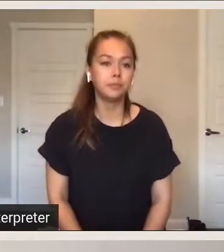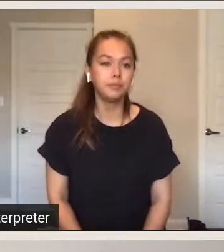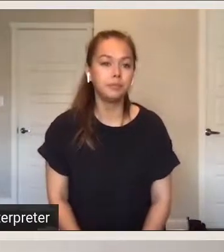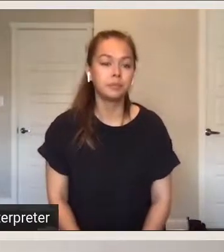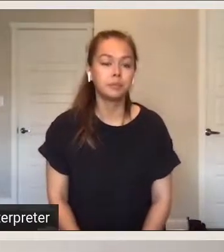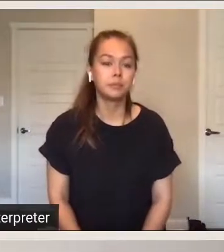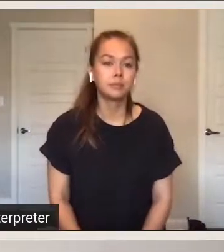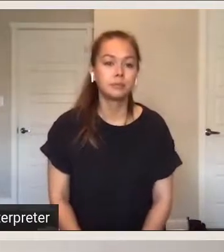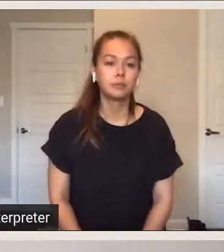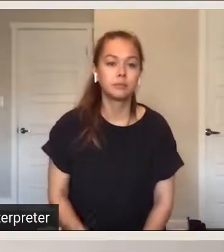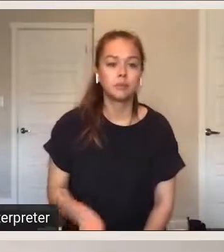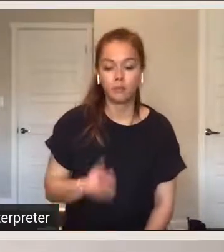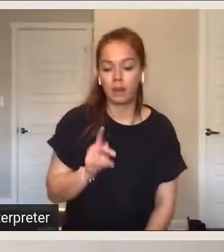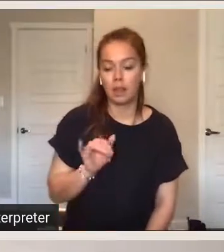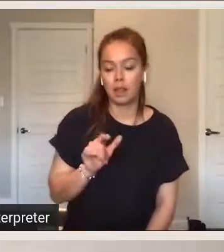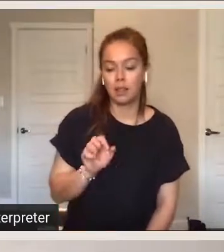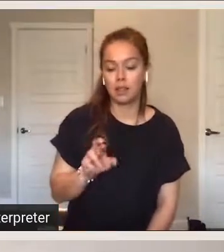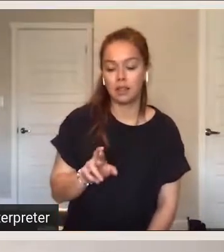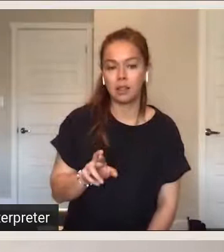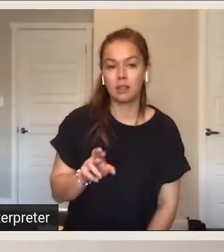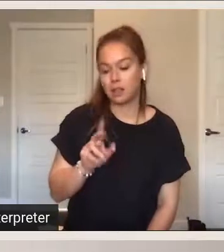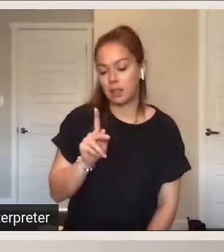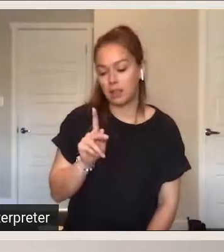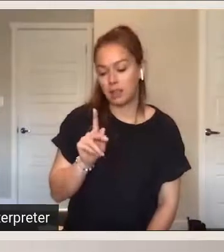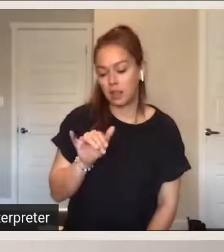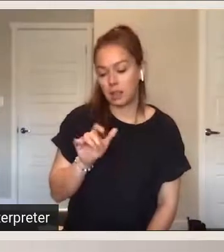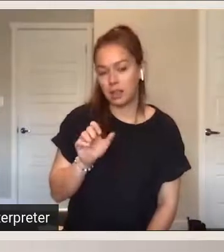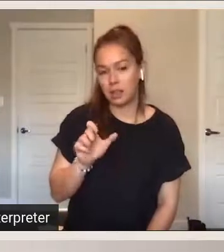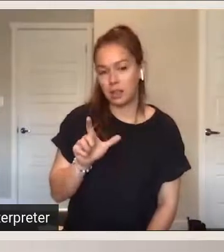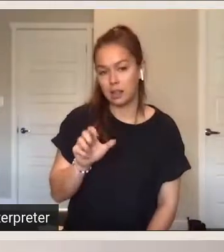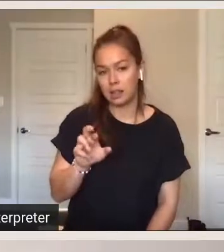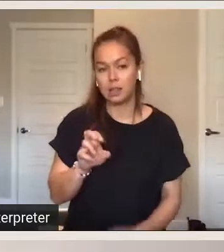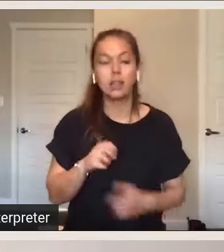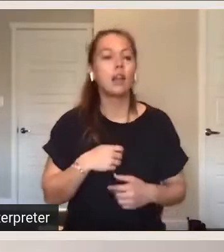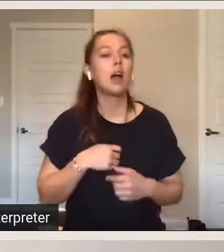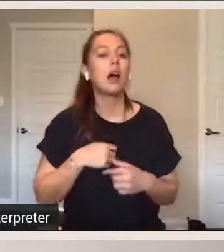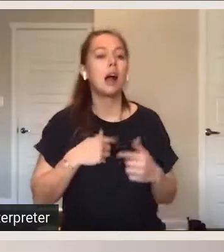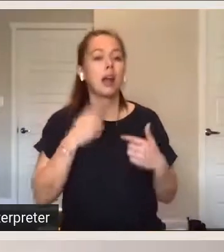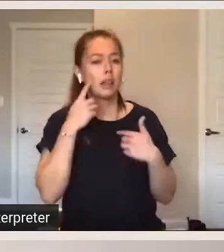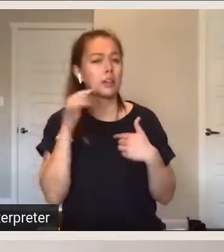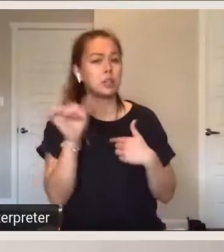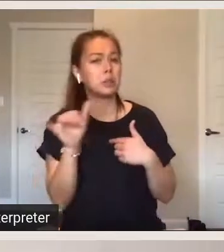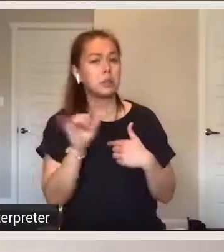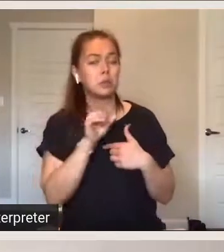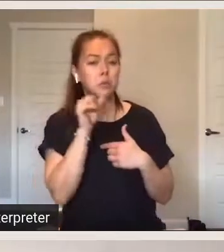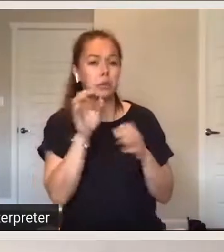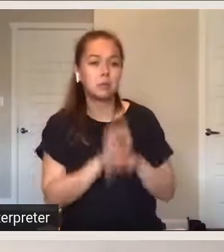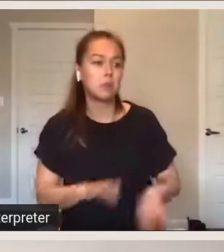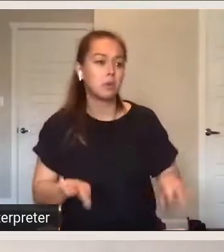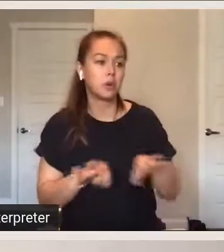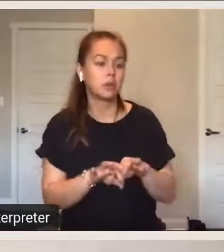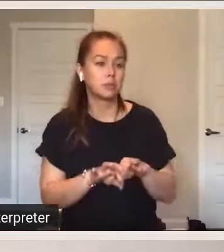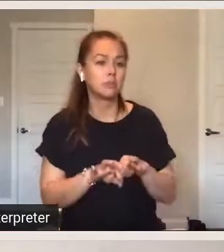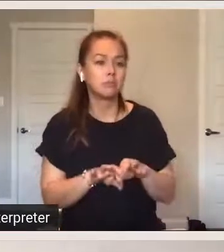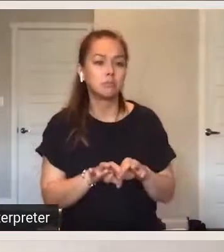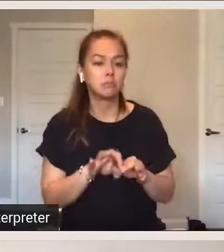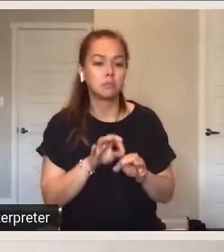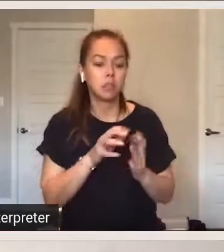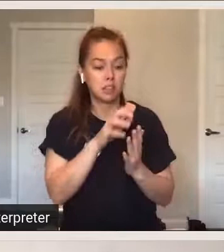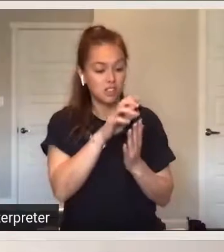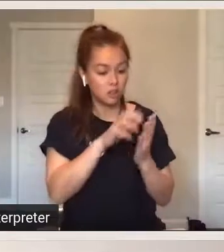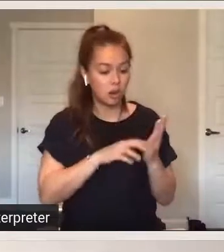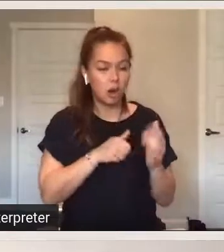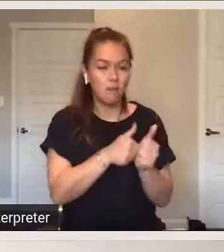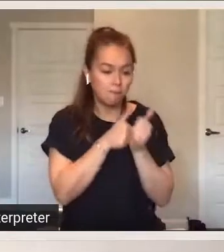I think it's a very important thing to not just stick to the script, at least for me. Especially growing up, I was never really sticking to